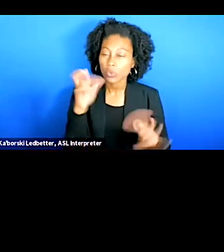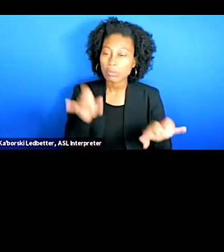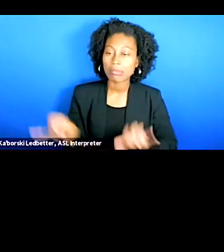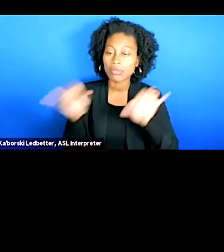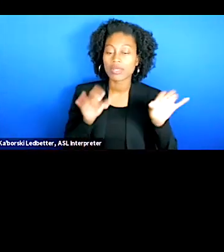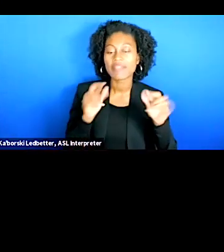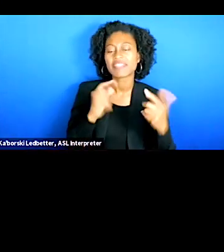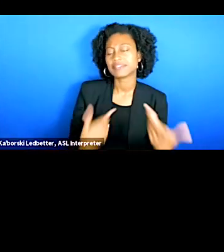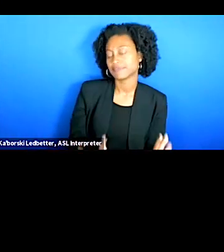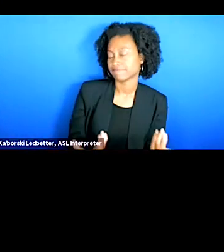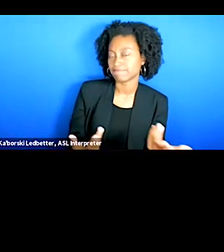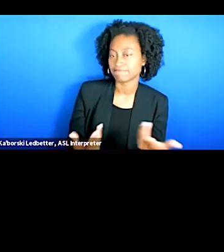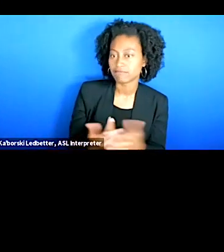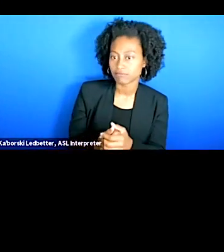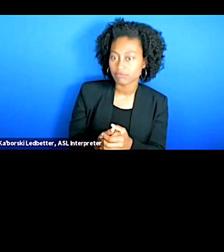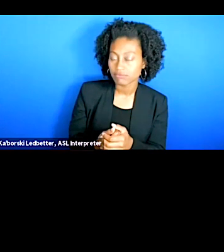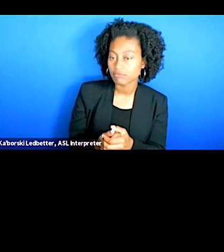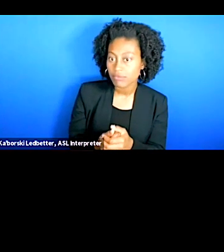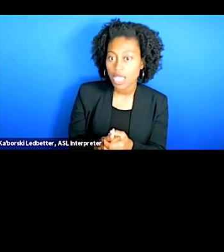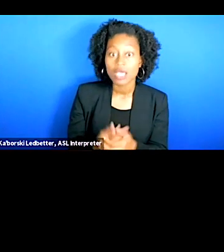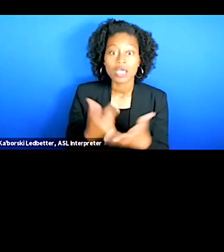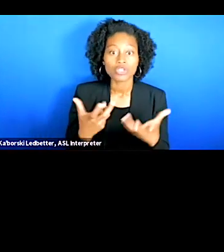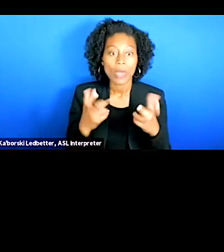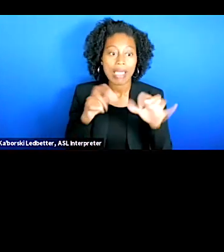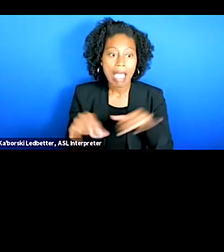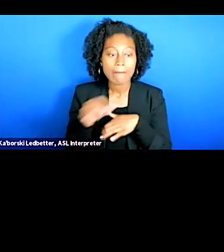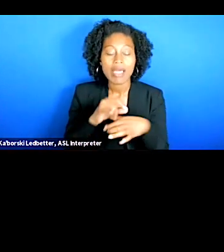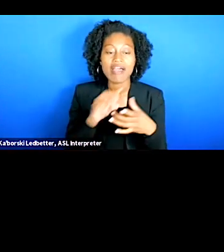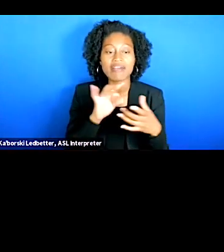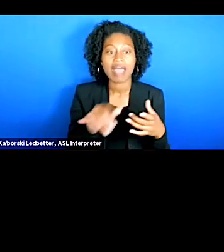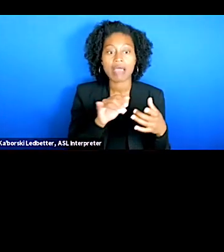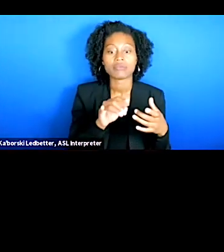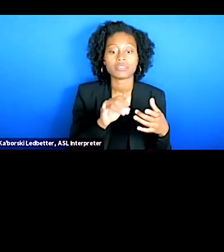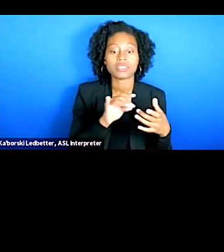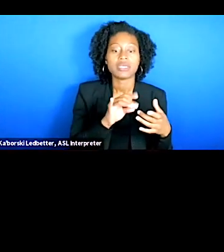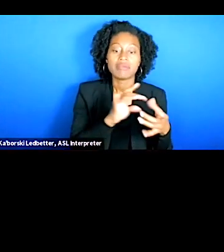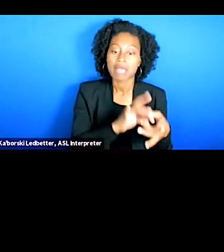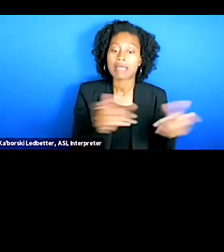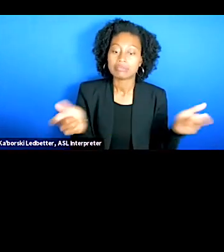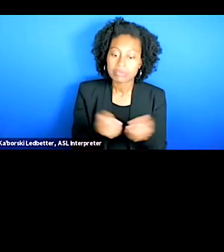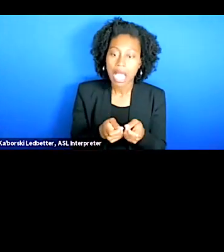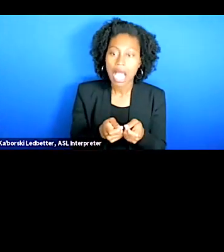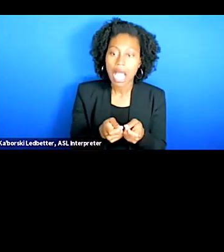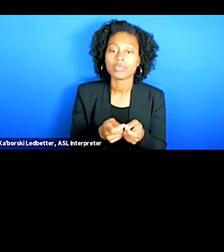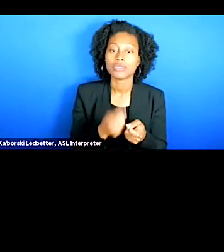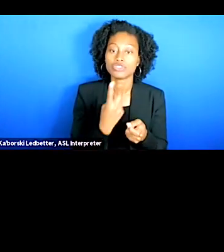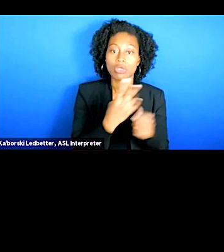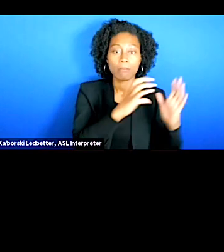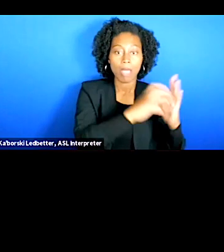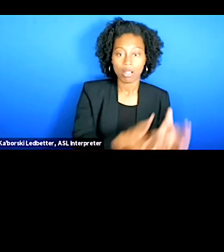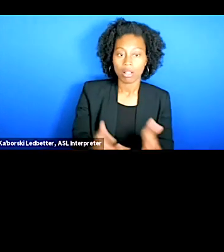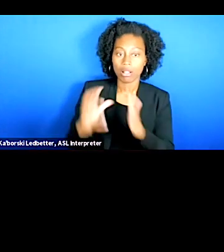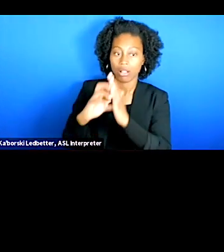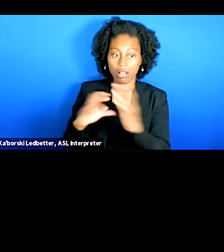this is, you are looking for commonalities that tie 2 or more of these passages together that address the synthesis